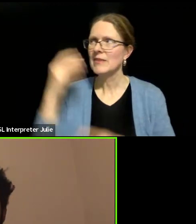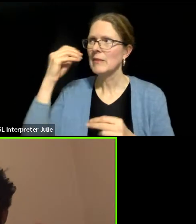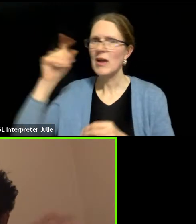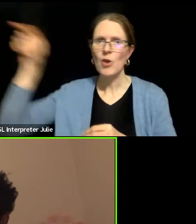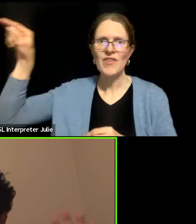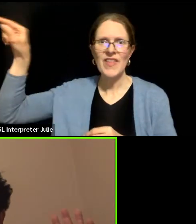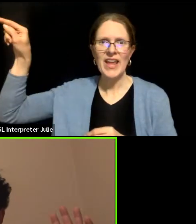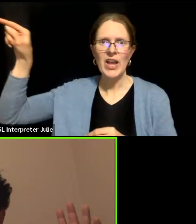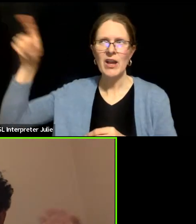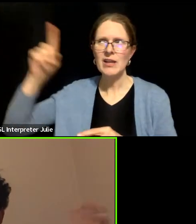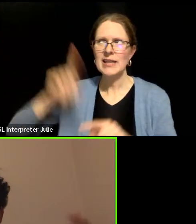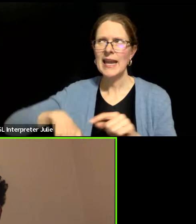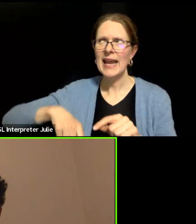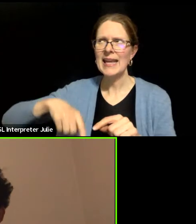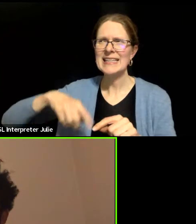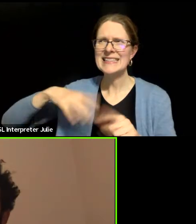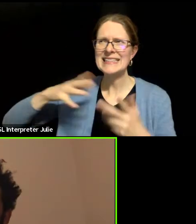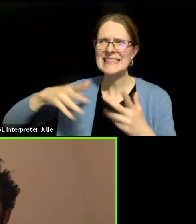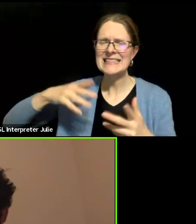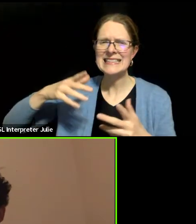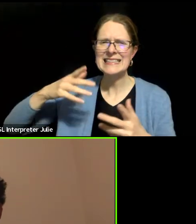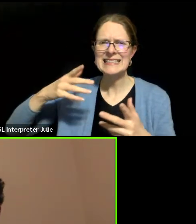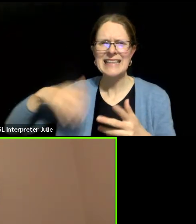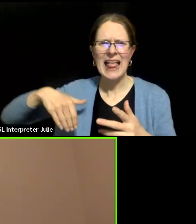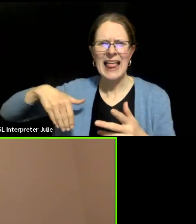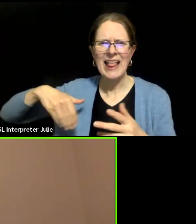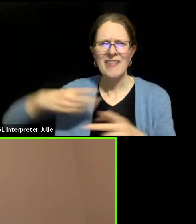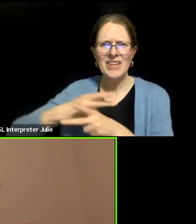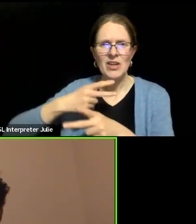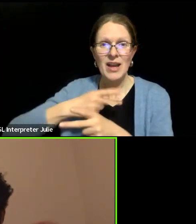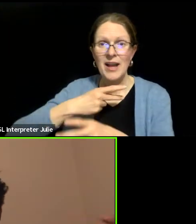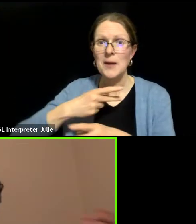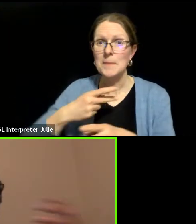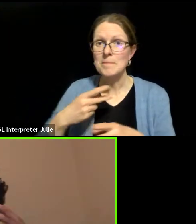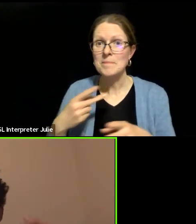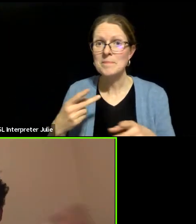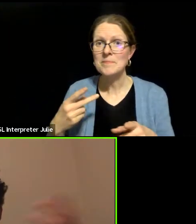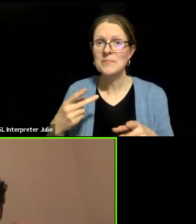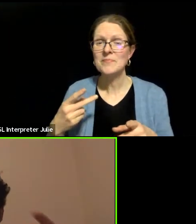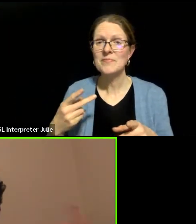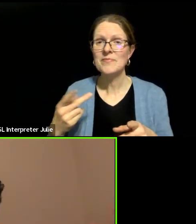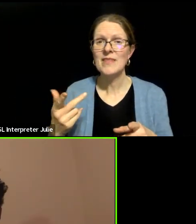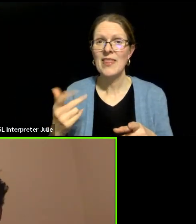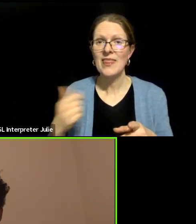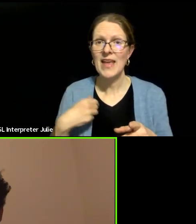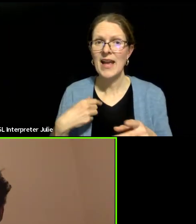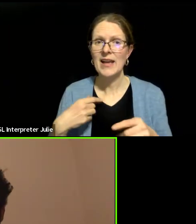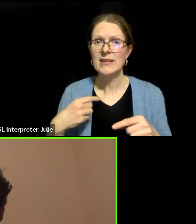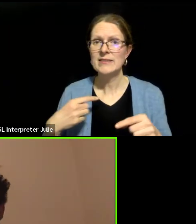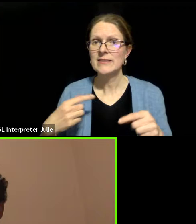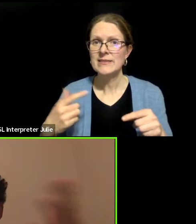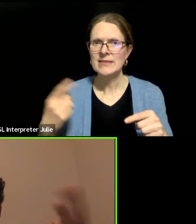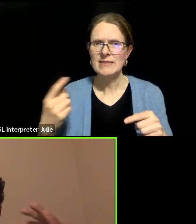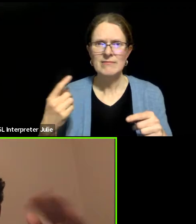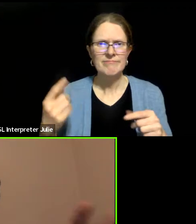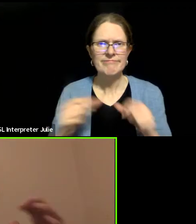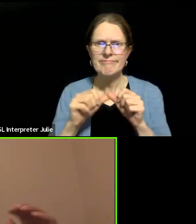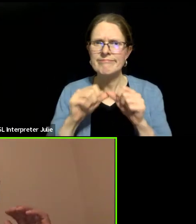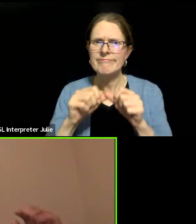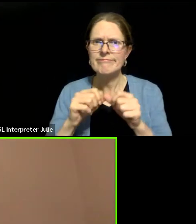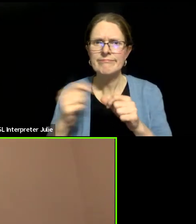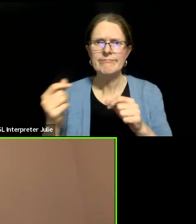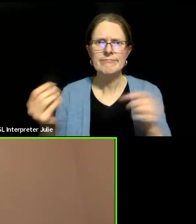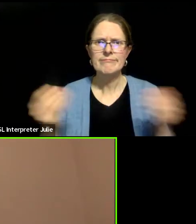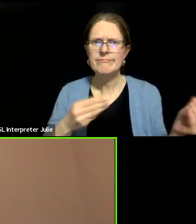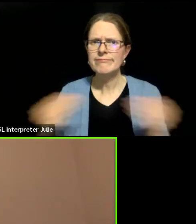that they can't quite figure out yet. And I think there's that constant going back and forth and figuring out, how do I want to respond